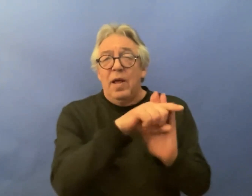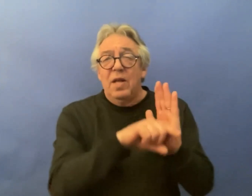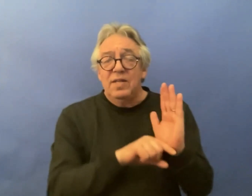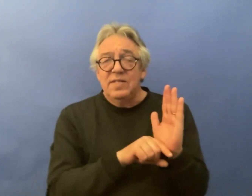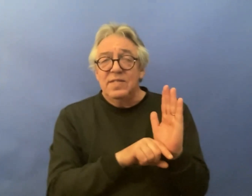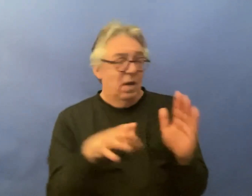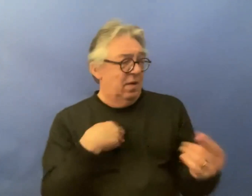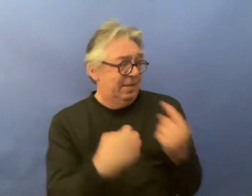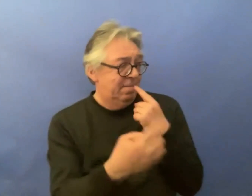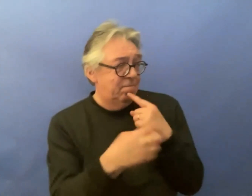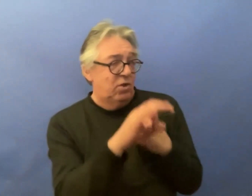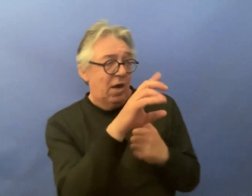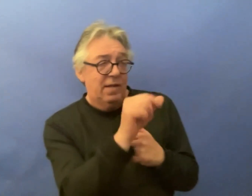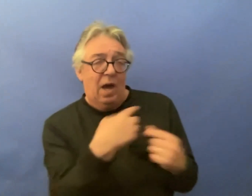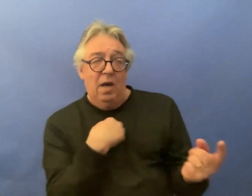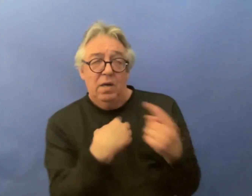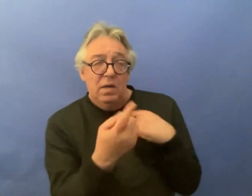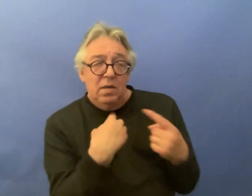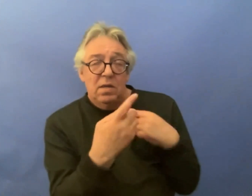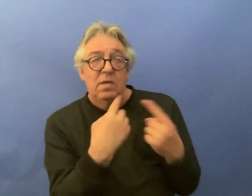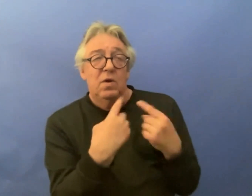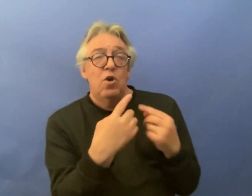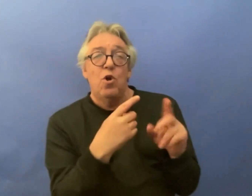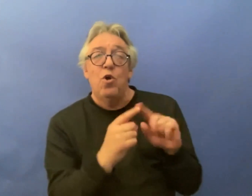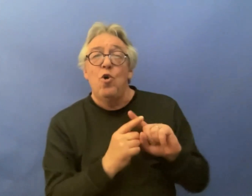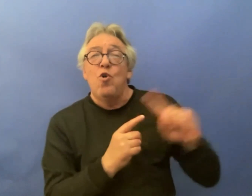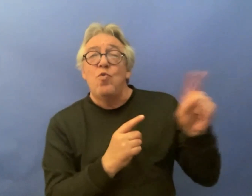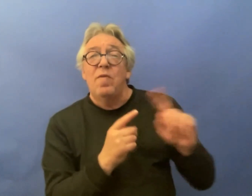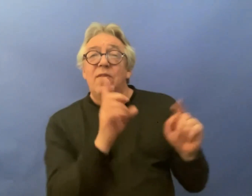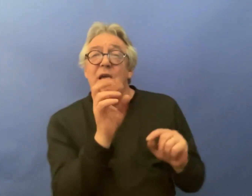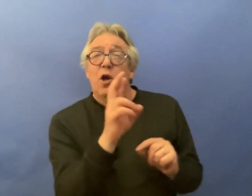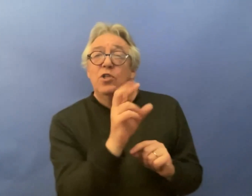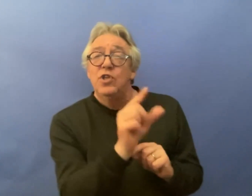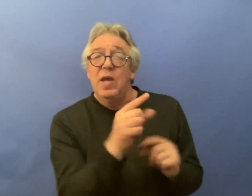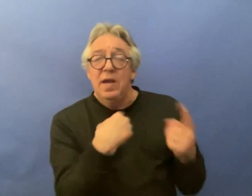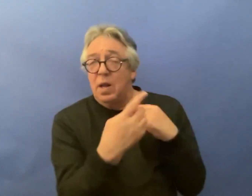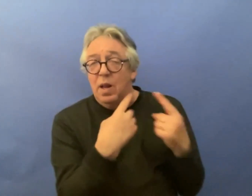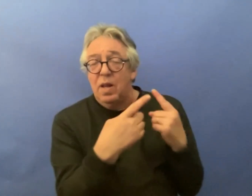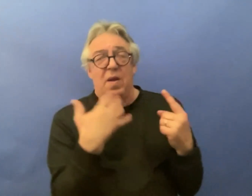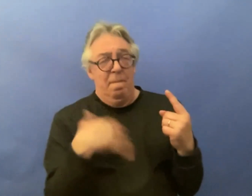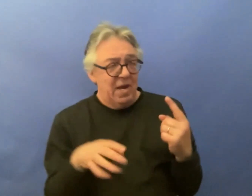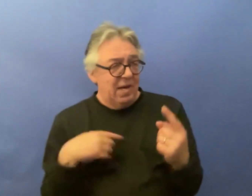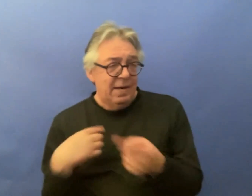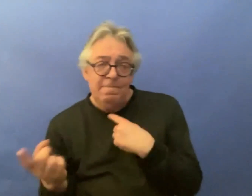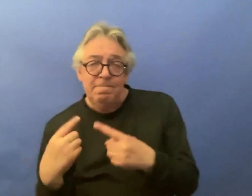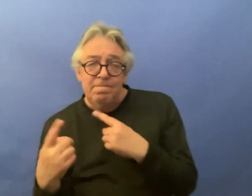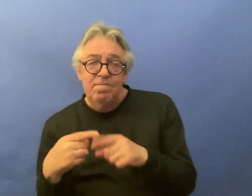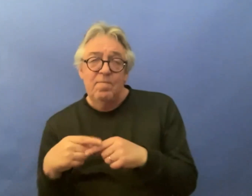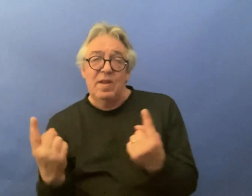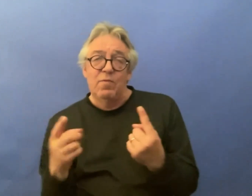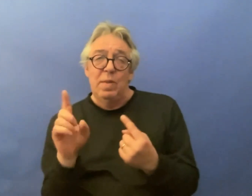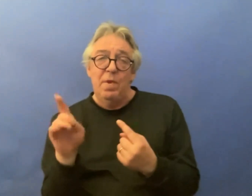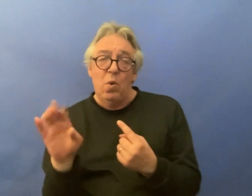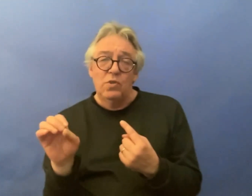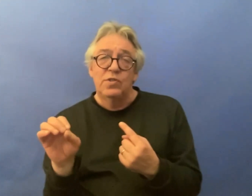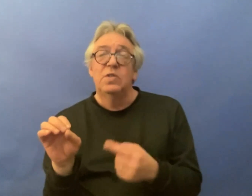And with IDA, we've also been able to do a consultation with different OPDs to look at how we can